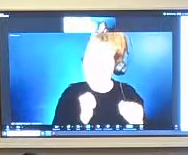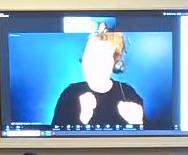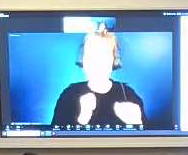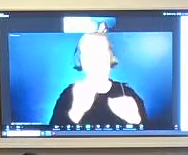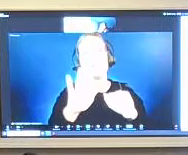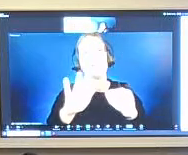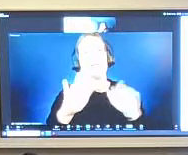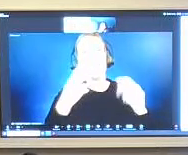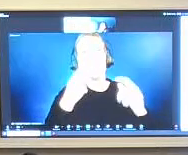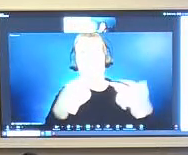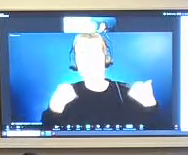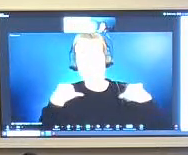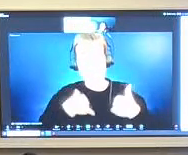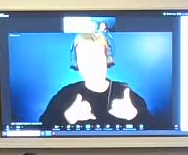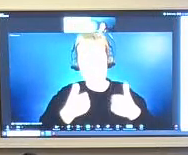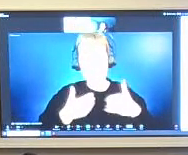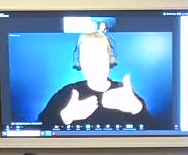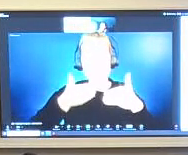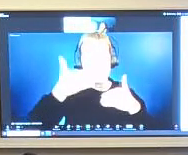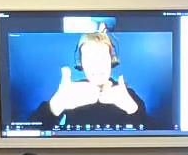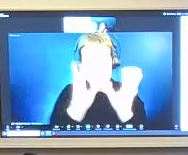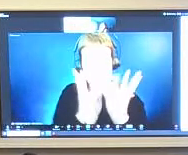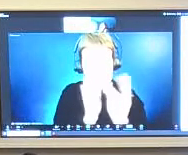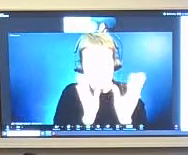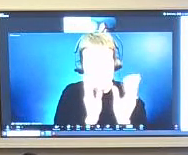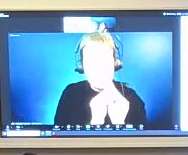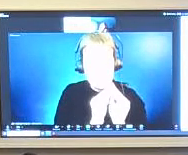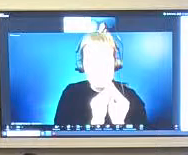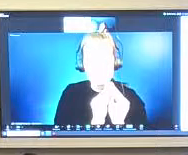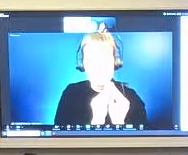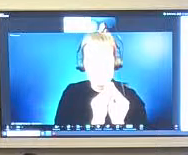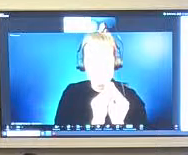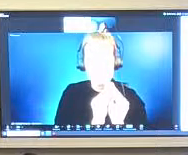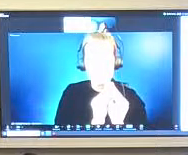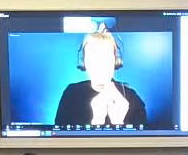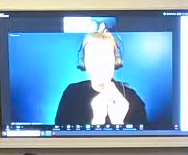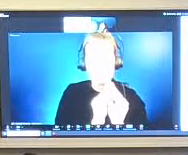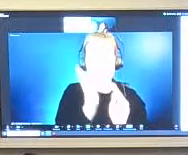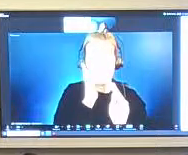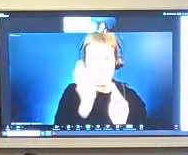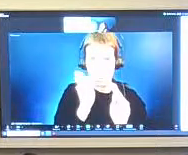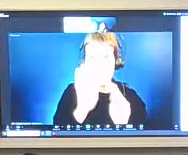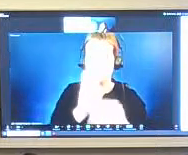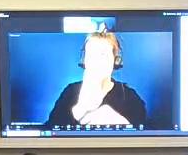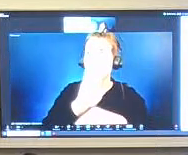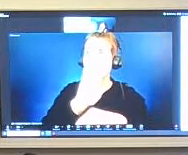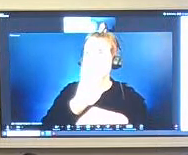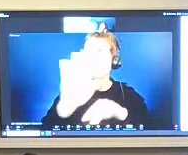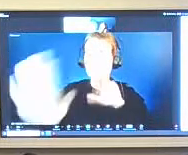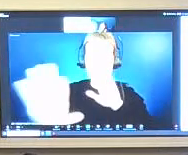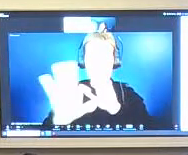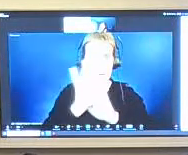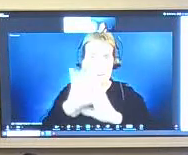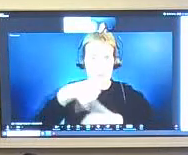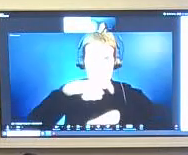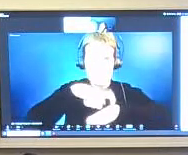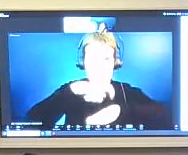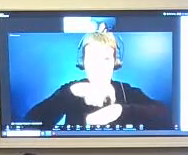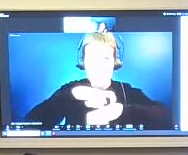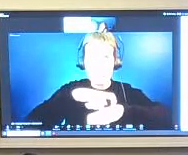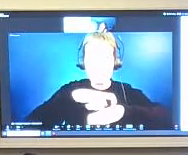it and we will set up a time to meet